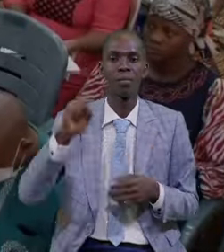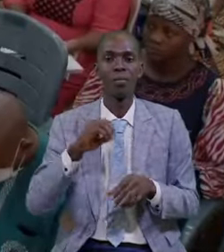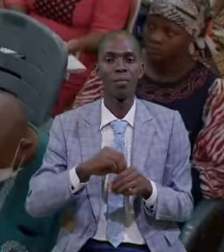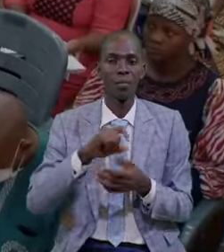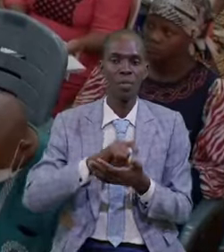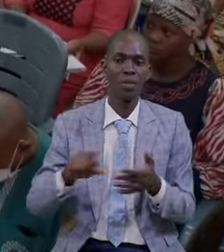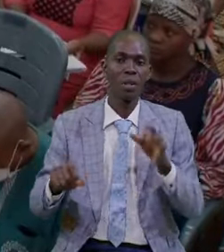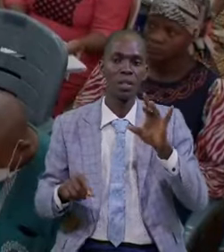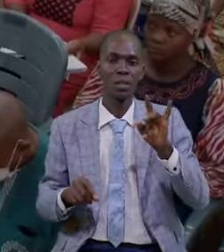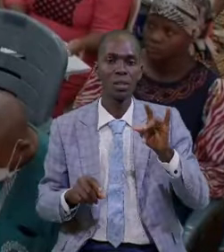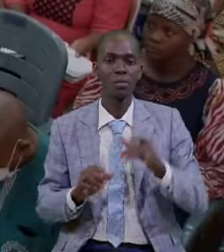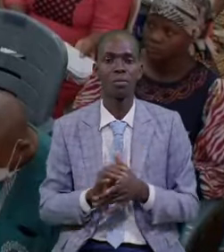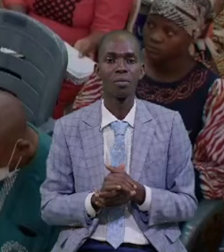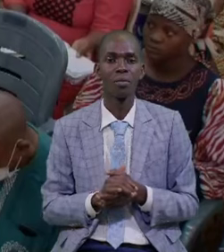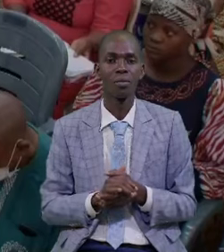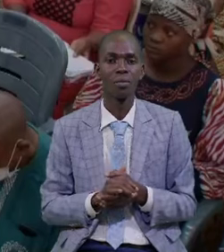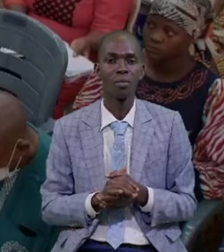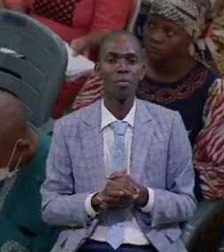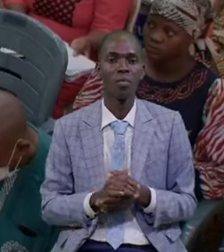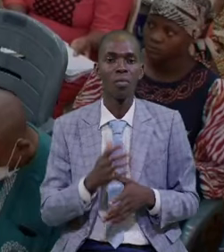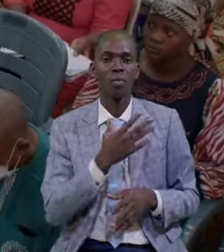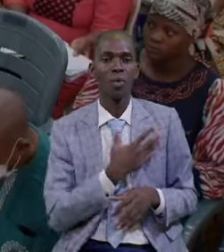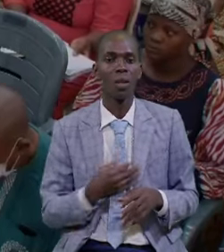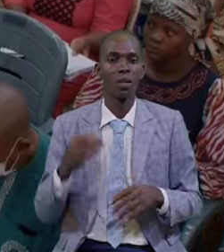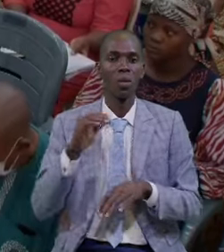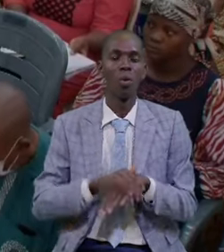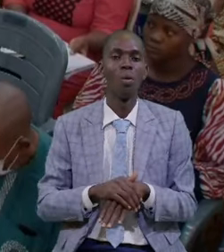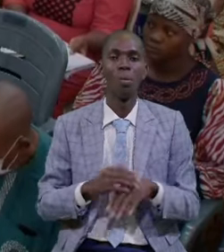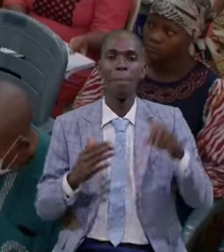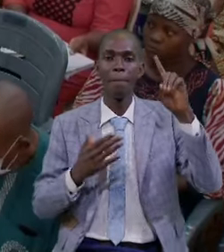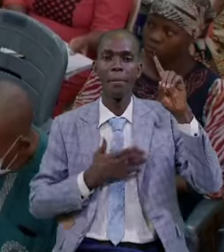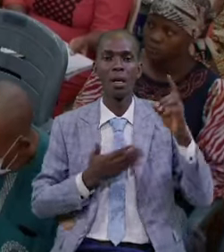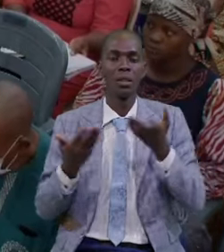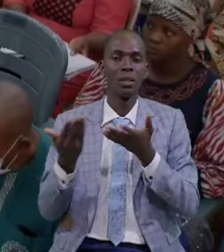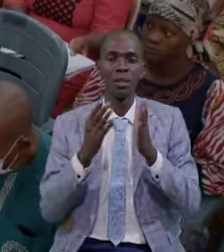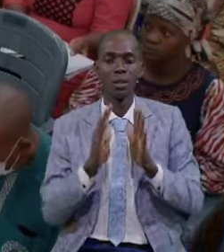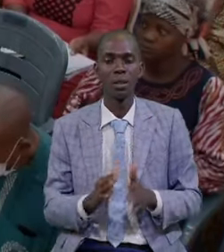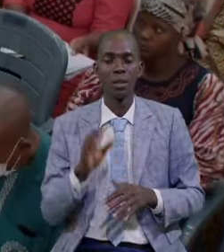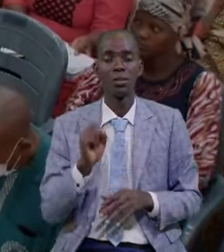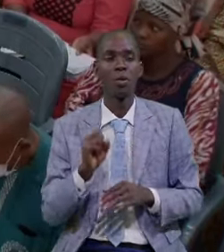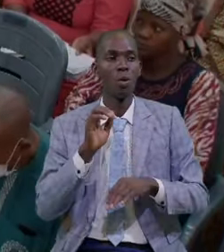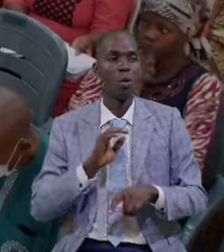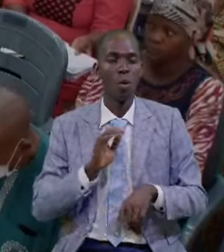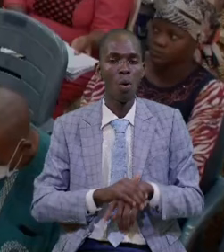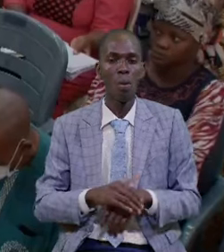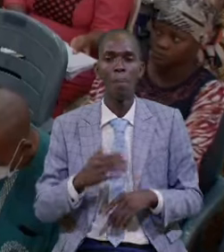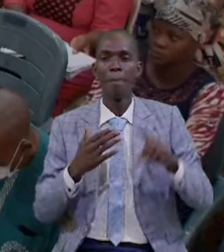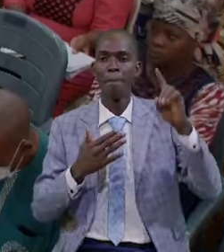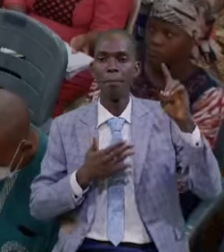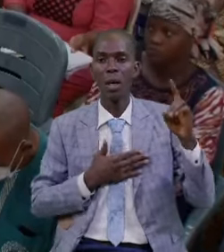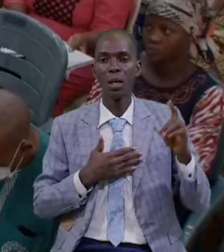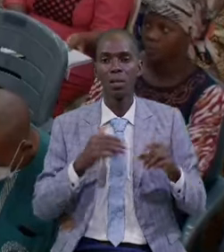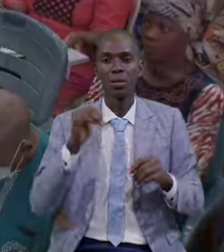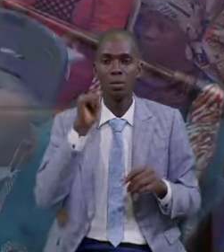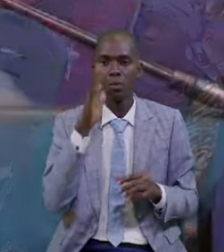18, and on my servants, and on my handmaidens, I will